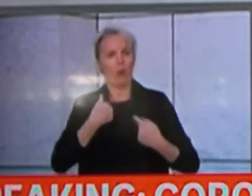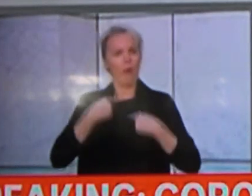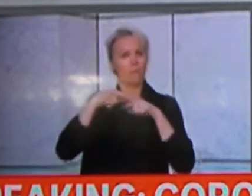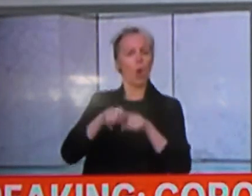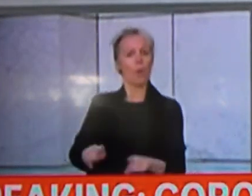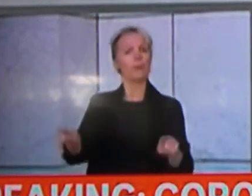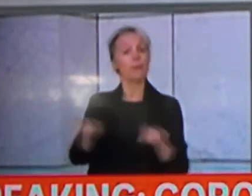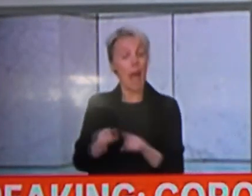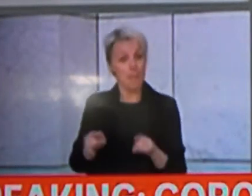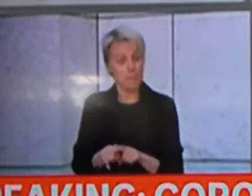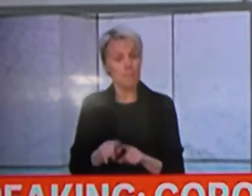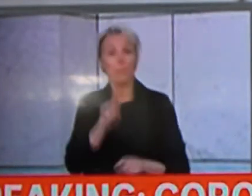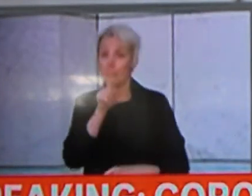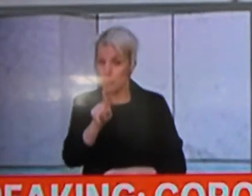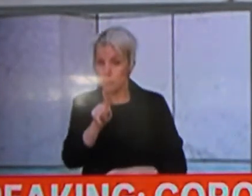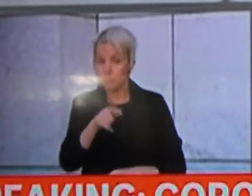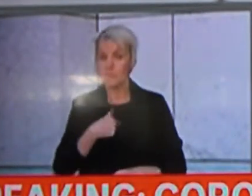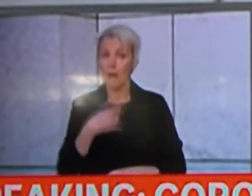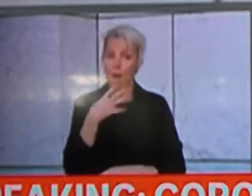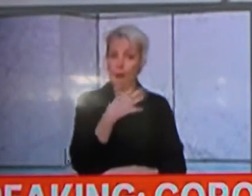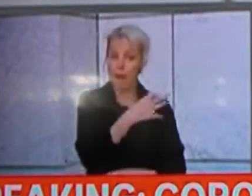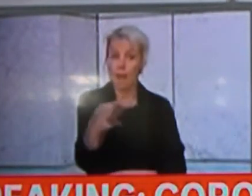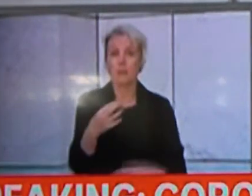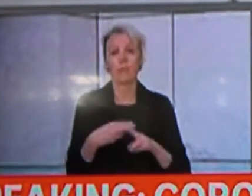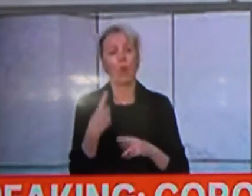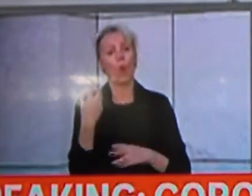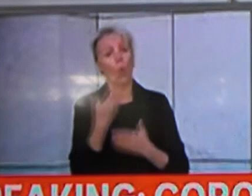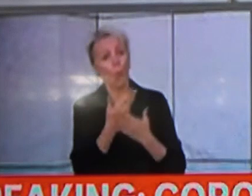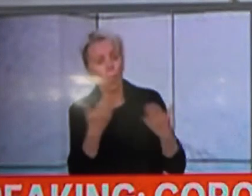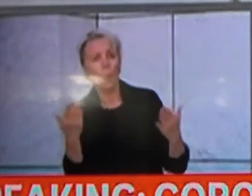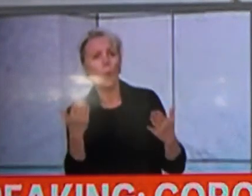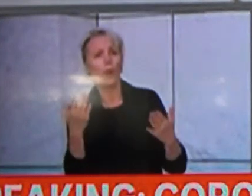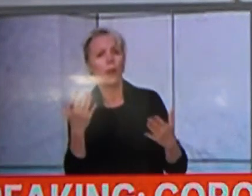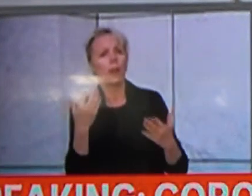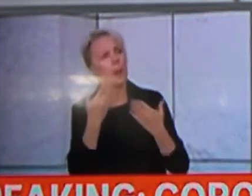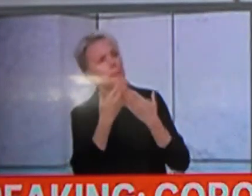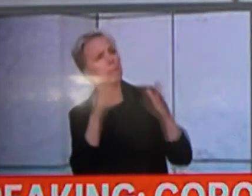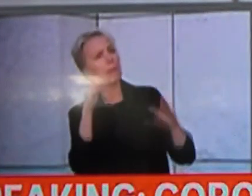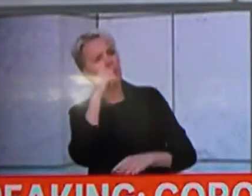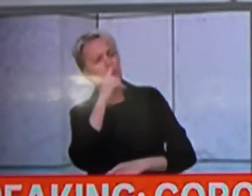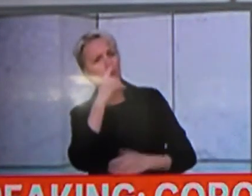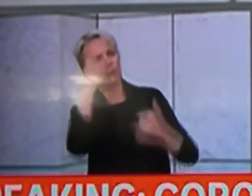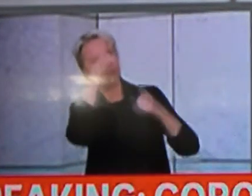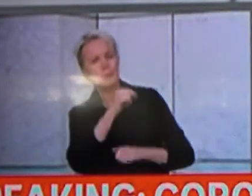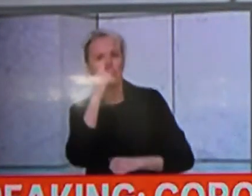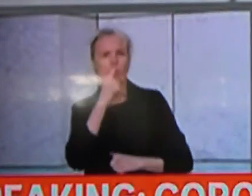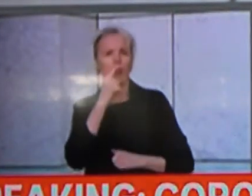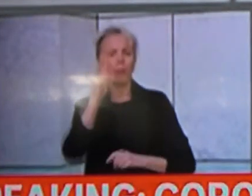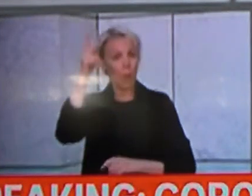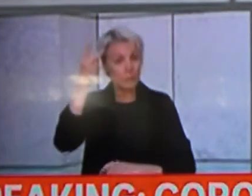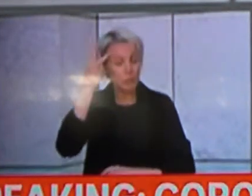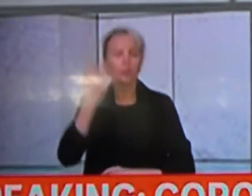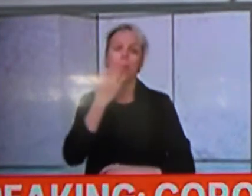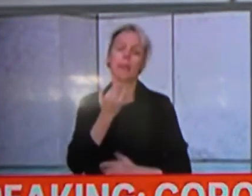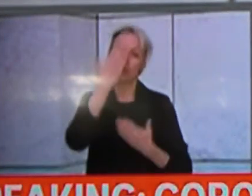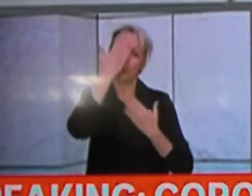also ask, and this goes for all members of Parliament and all public figures, I would ask you to be respectful about the